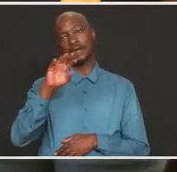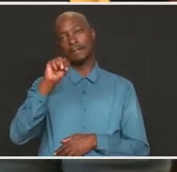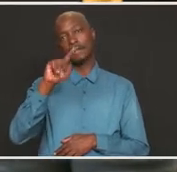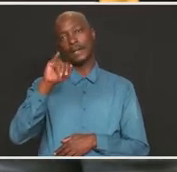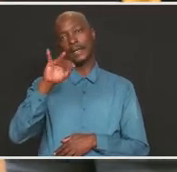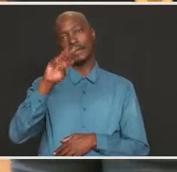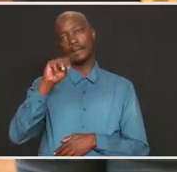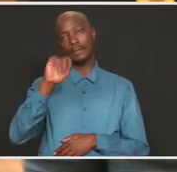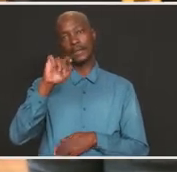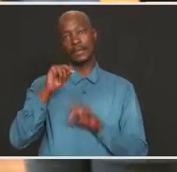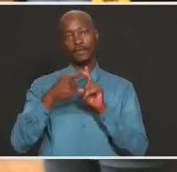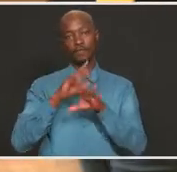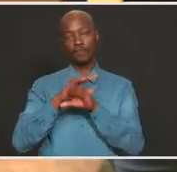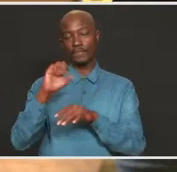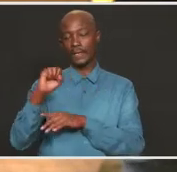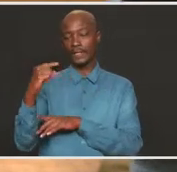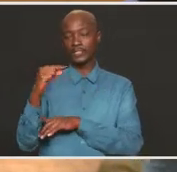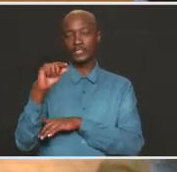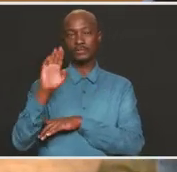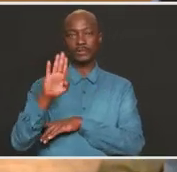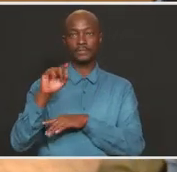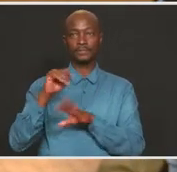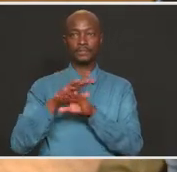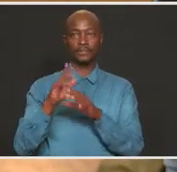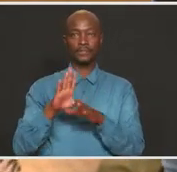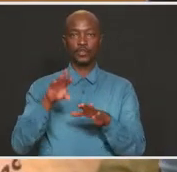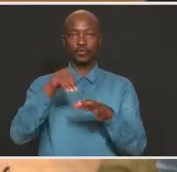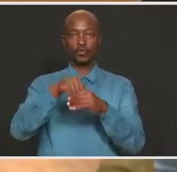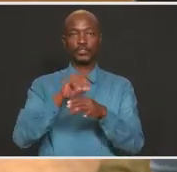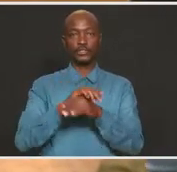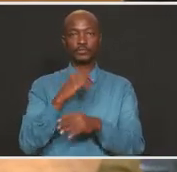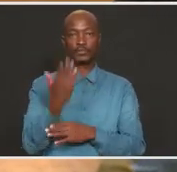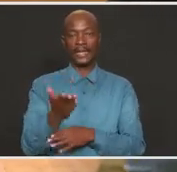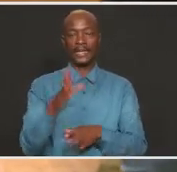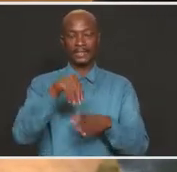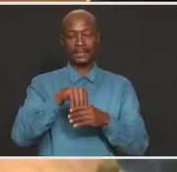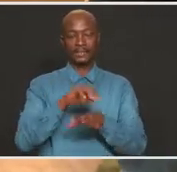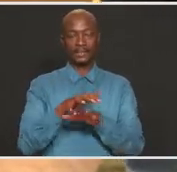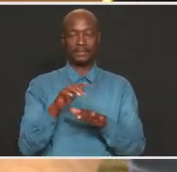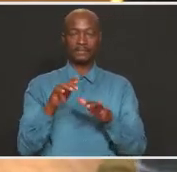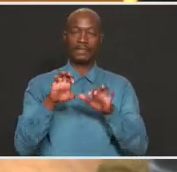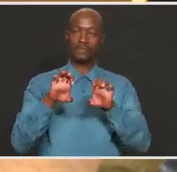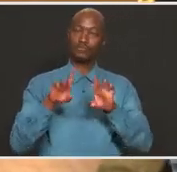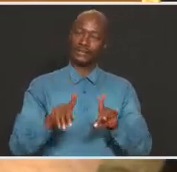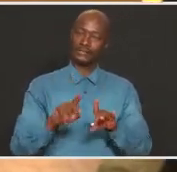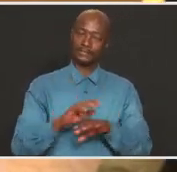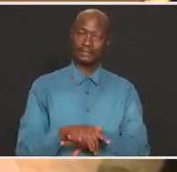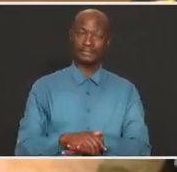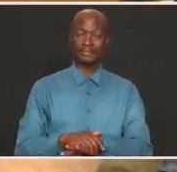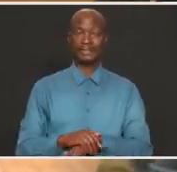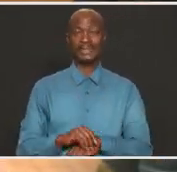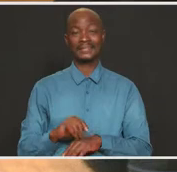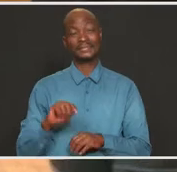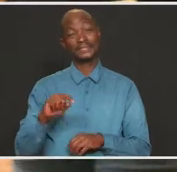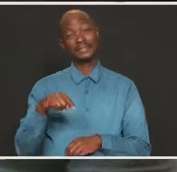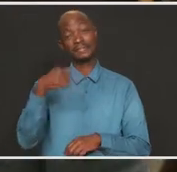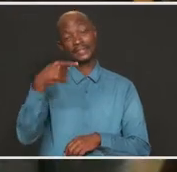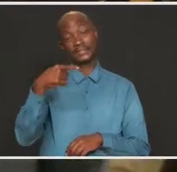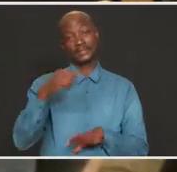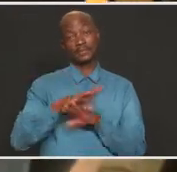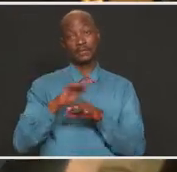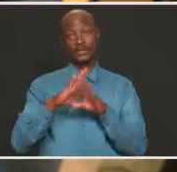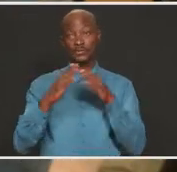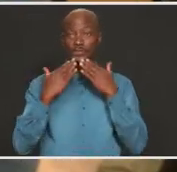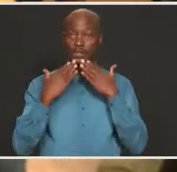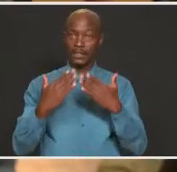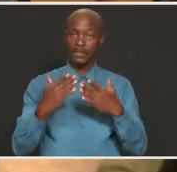from the sgb association called contribute a hand in education first of all I'd like to thank